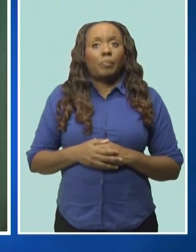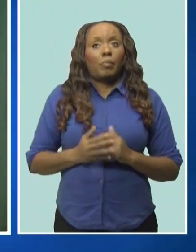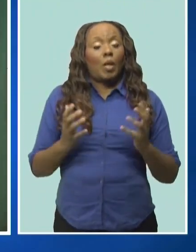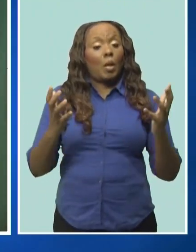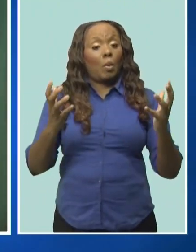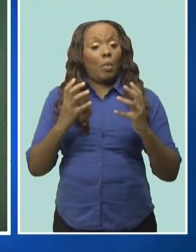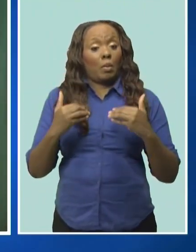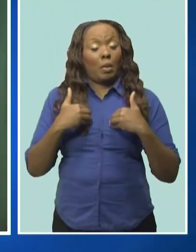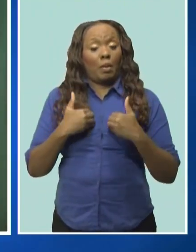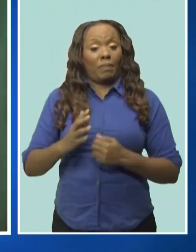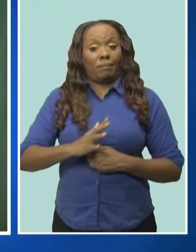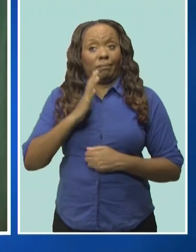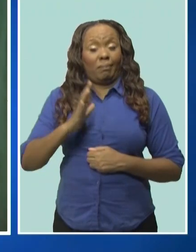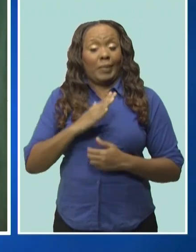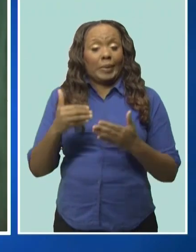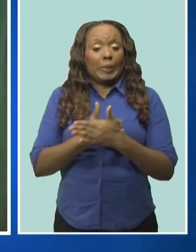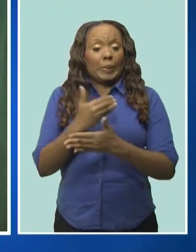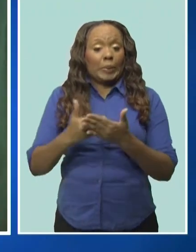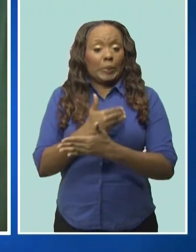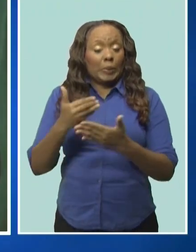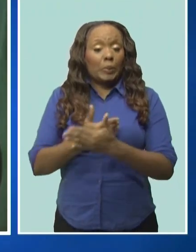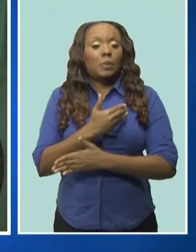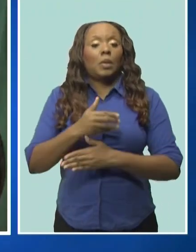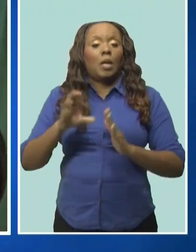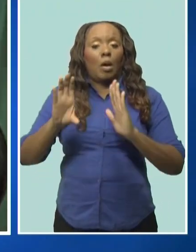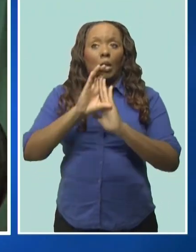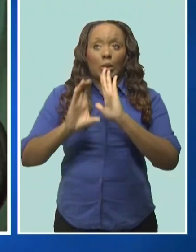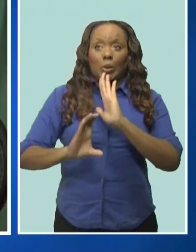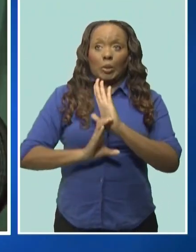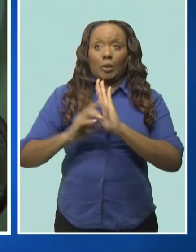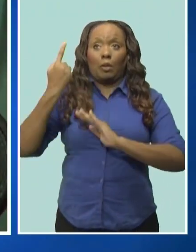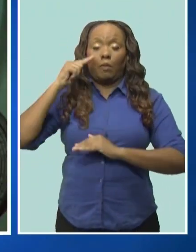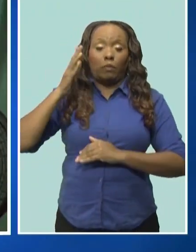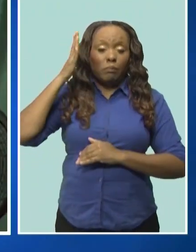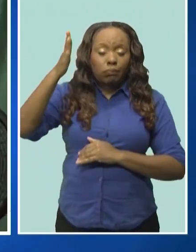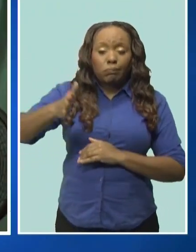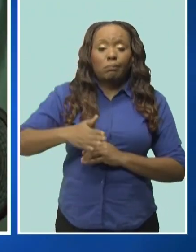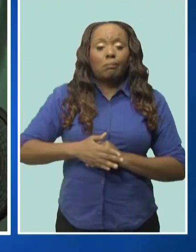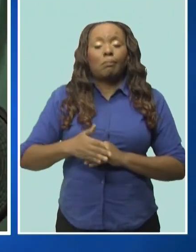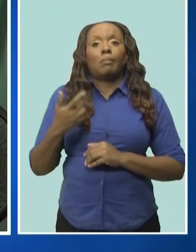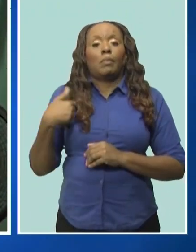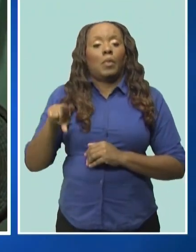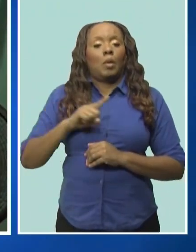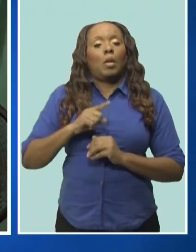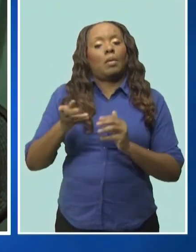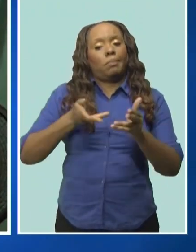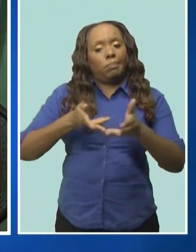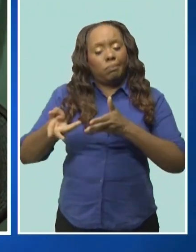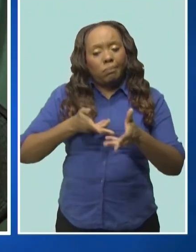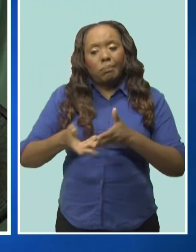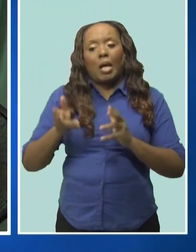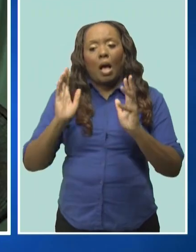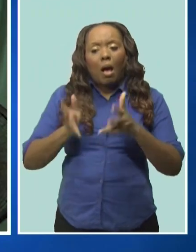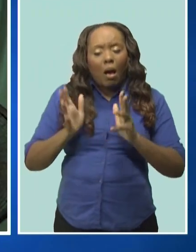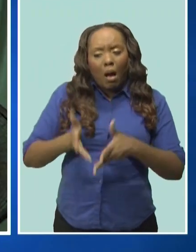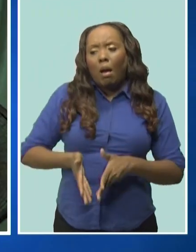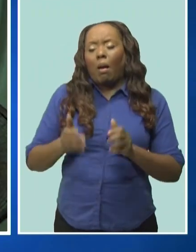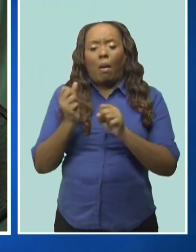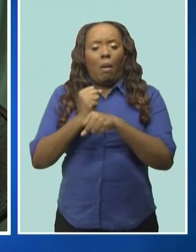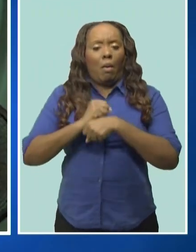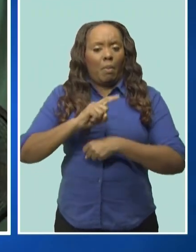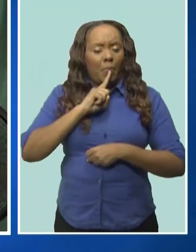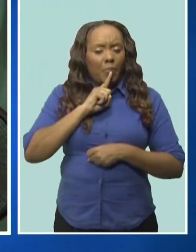constitution for the future is something that we engage in with purpose and resolve to